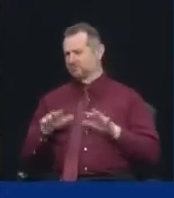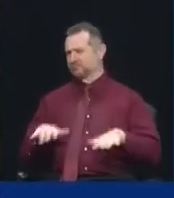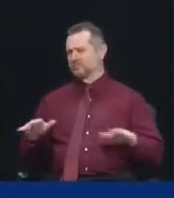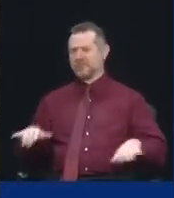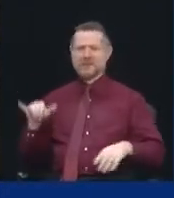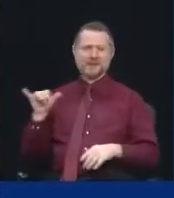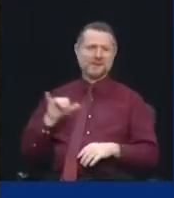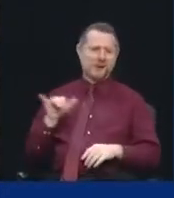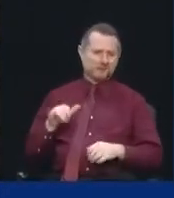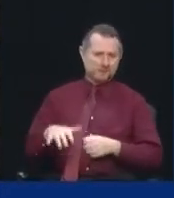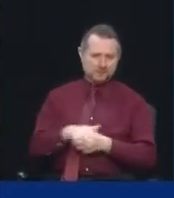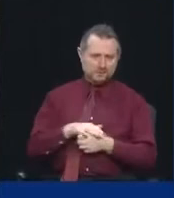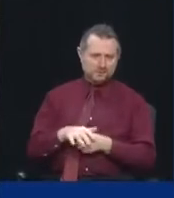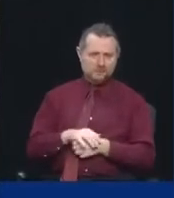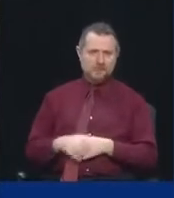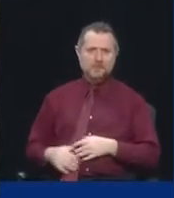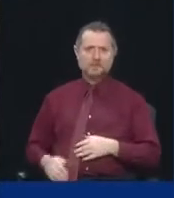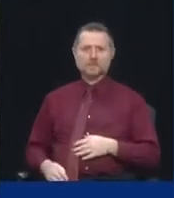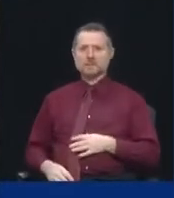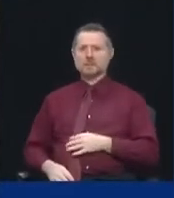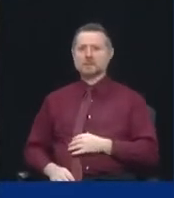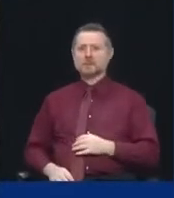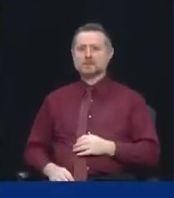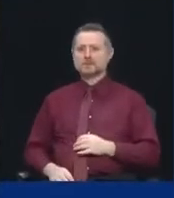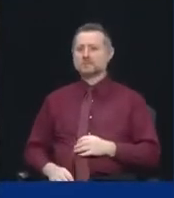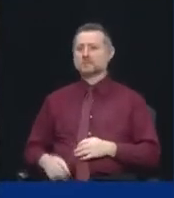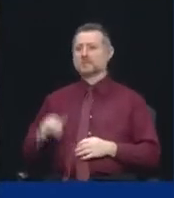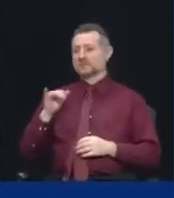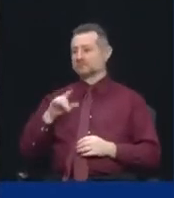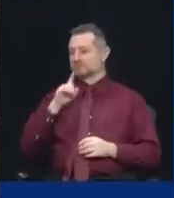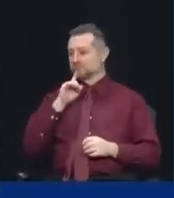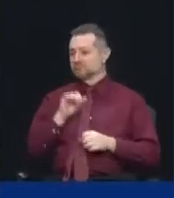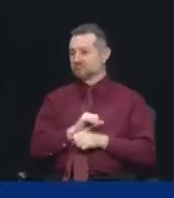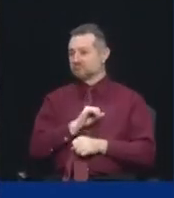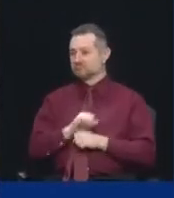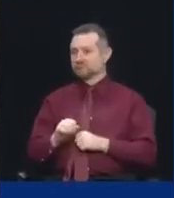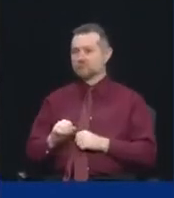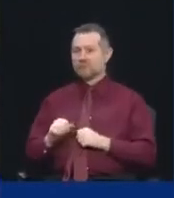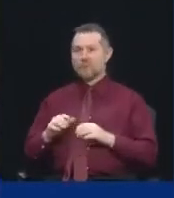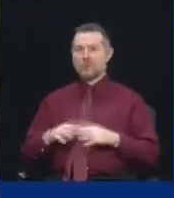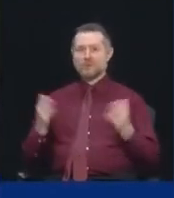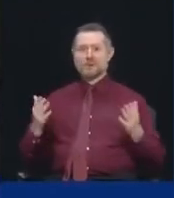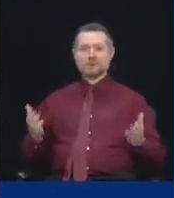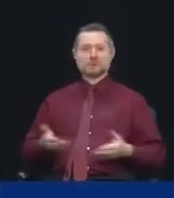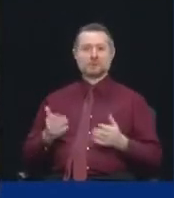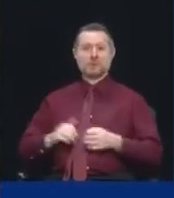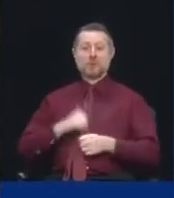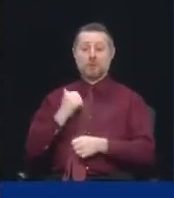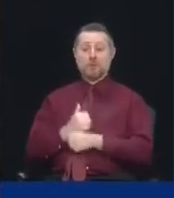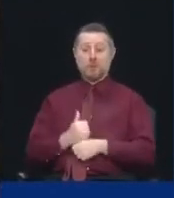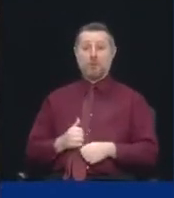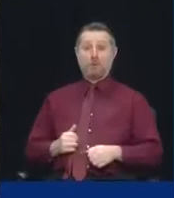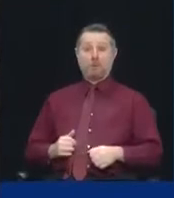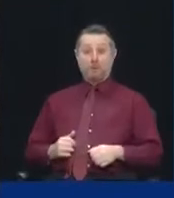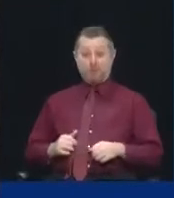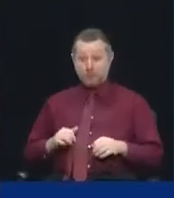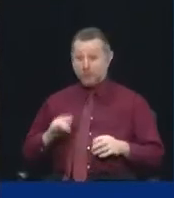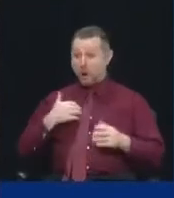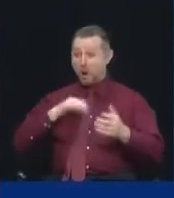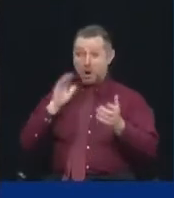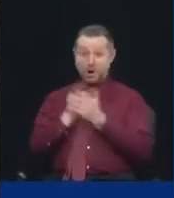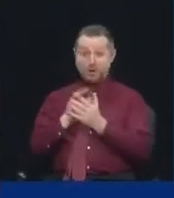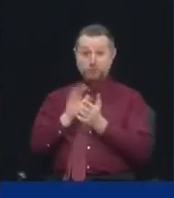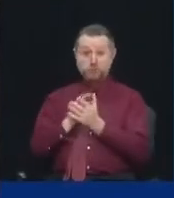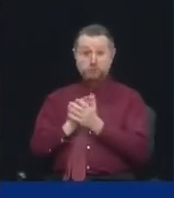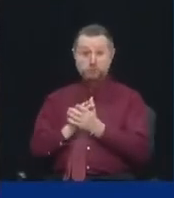York, and to see that issue addressed with the opening is really a compliment. And today I wanted